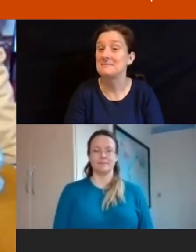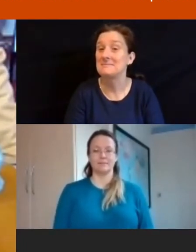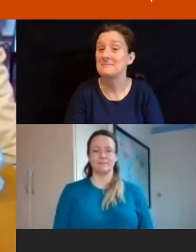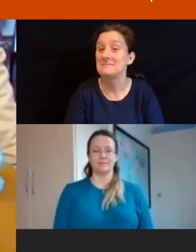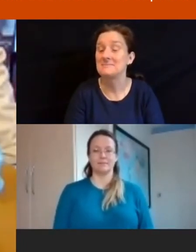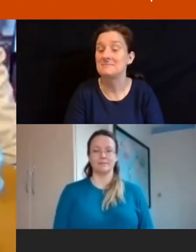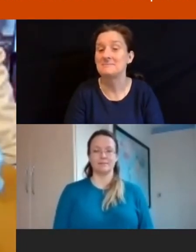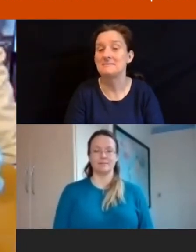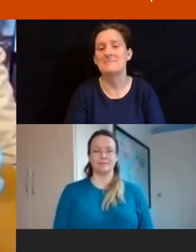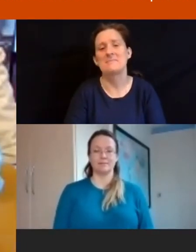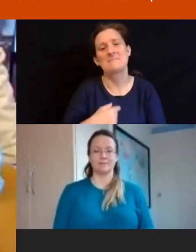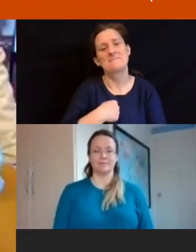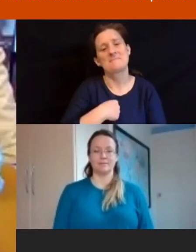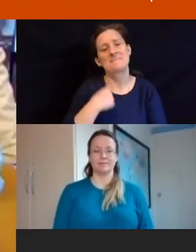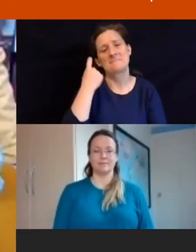I wonder